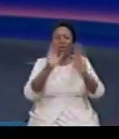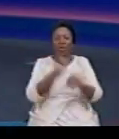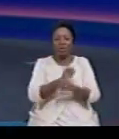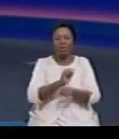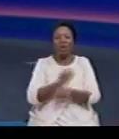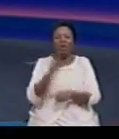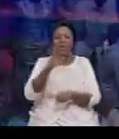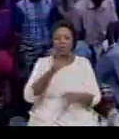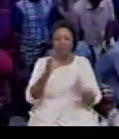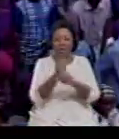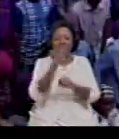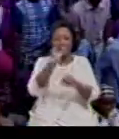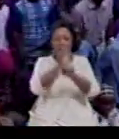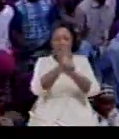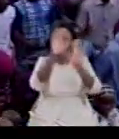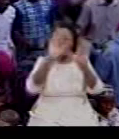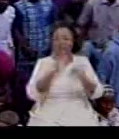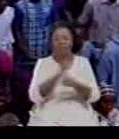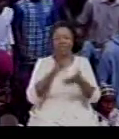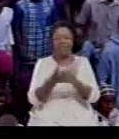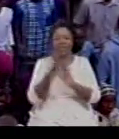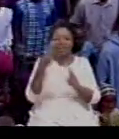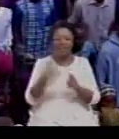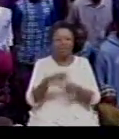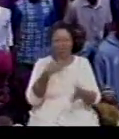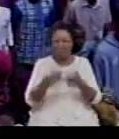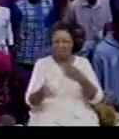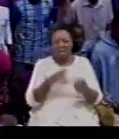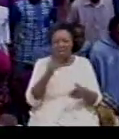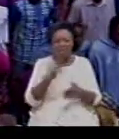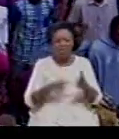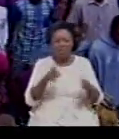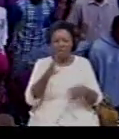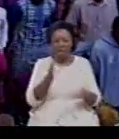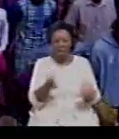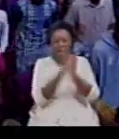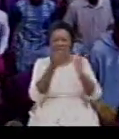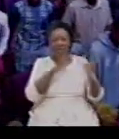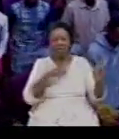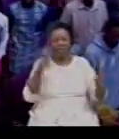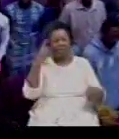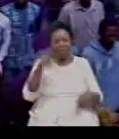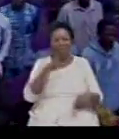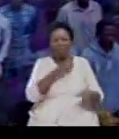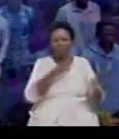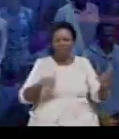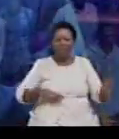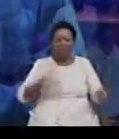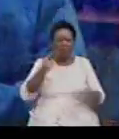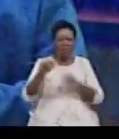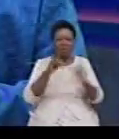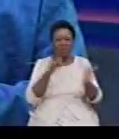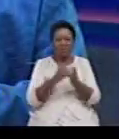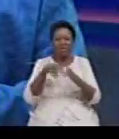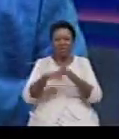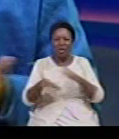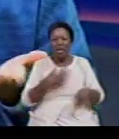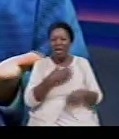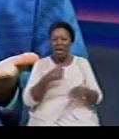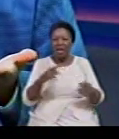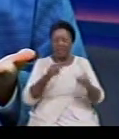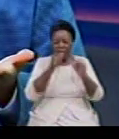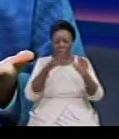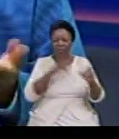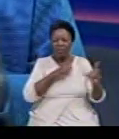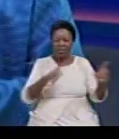miracle. You will get your healing. Whatever it is you are asking the Lord for, the Lord will do it, and the praises of the Lord will